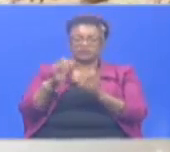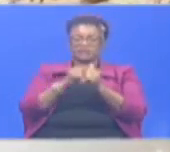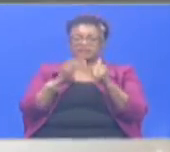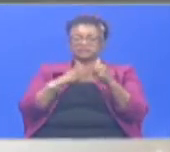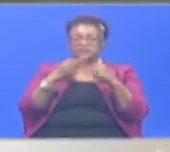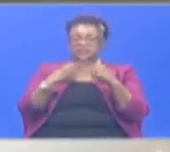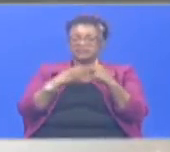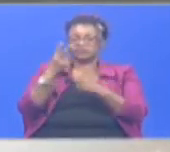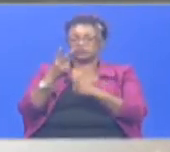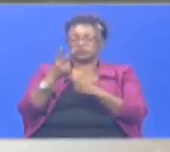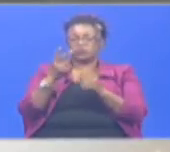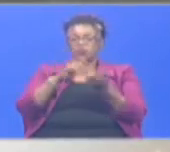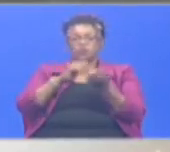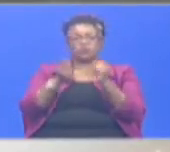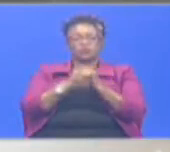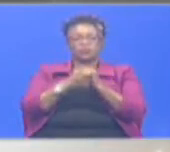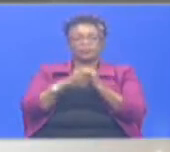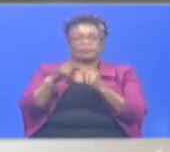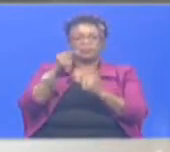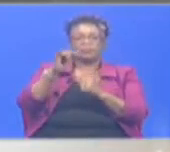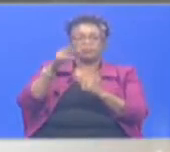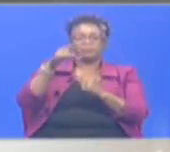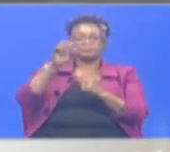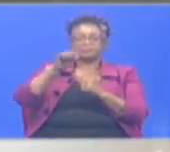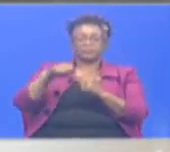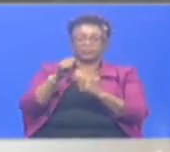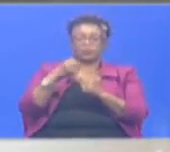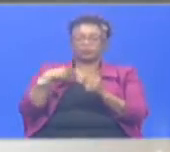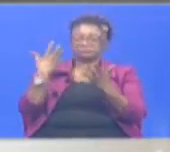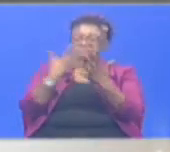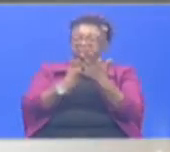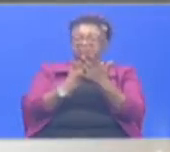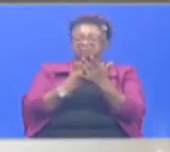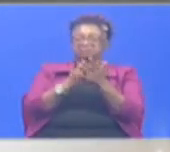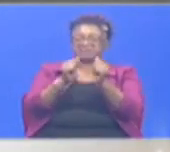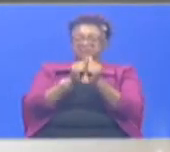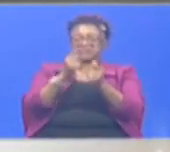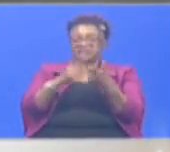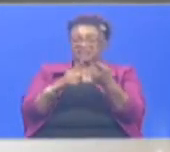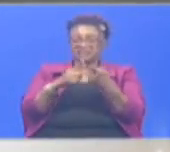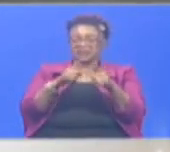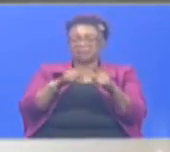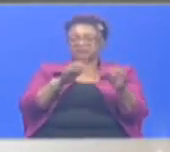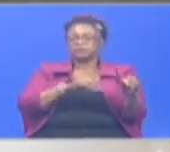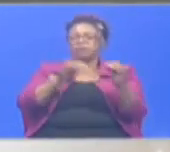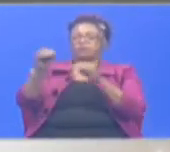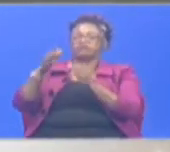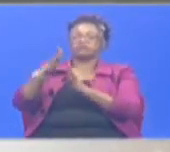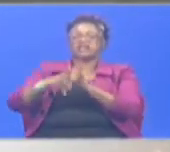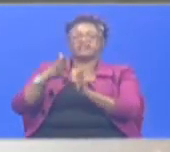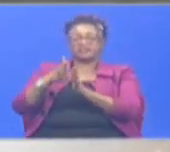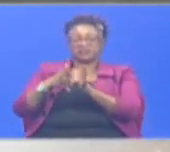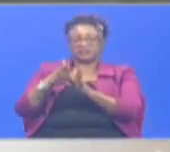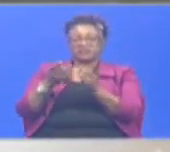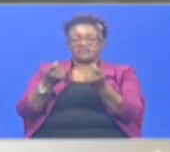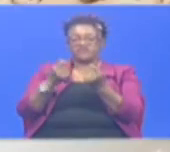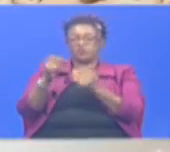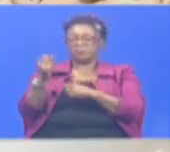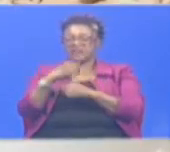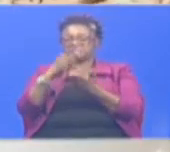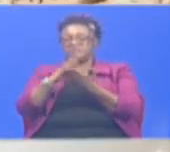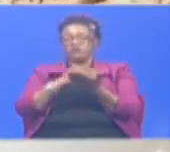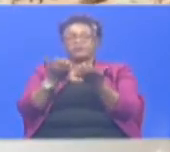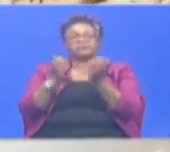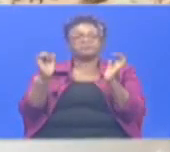coup. Titus had been sentenced to 10 years at the Committee Maximum Prison, but moved to Naivasha Prison just a few months before his release.